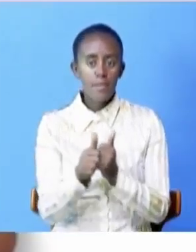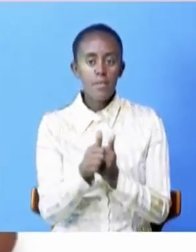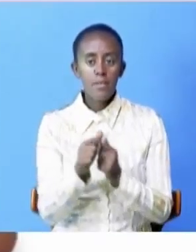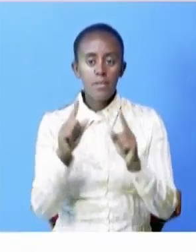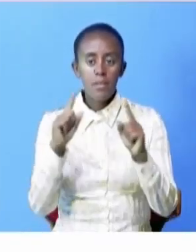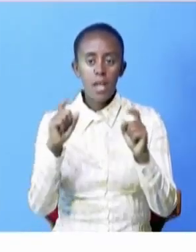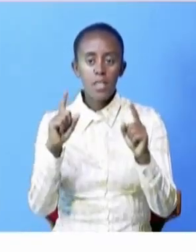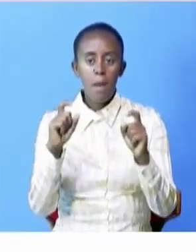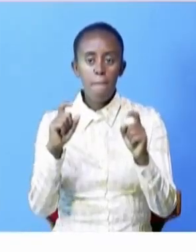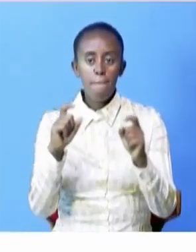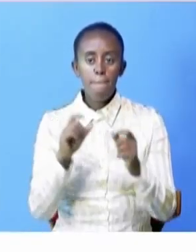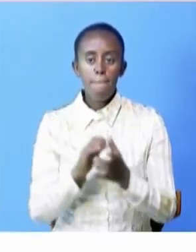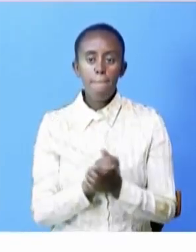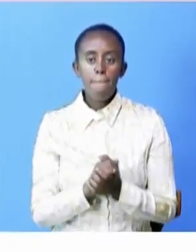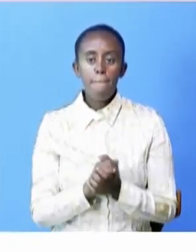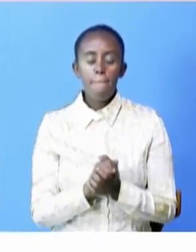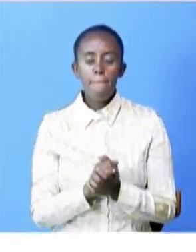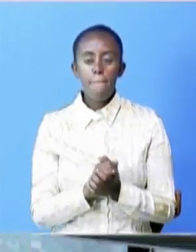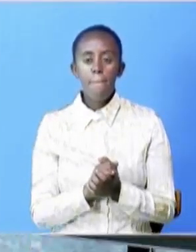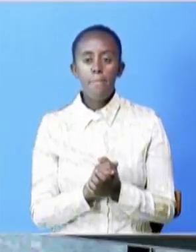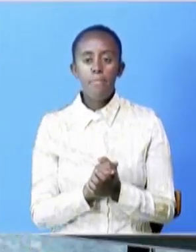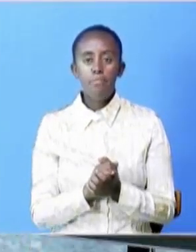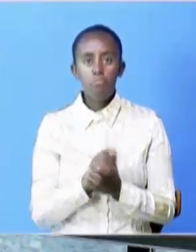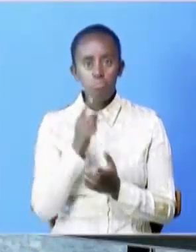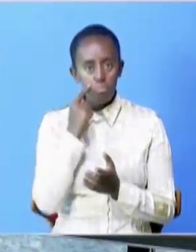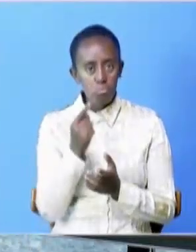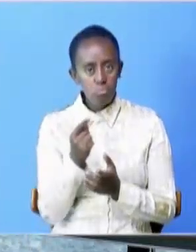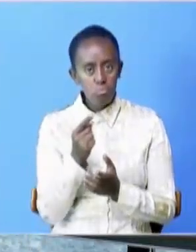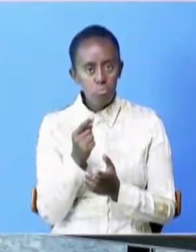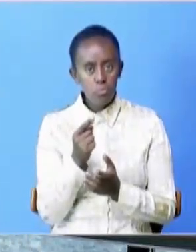the exam. If you see